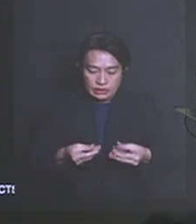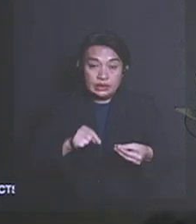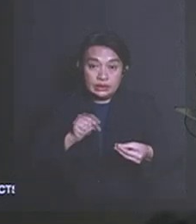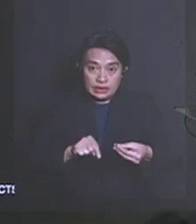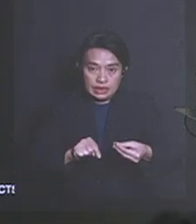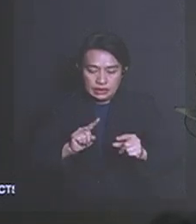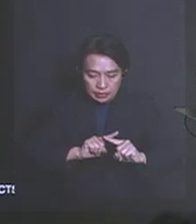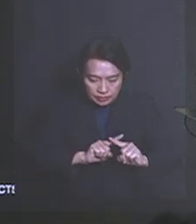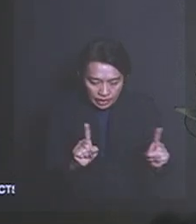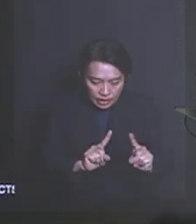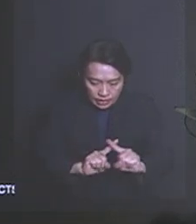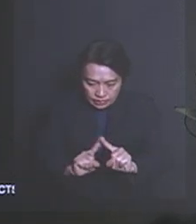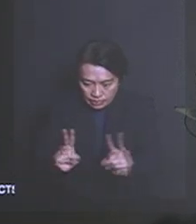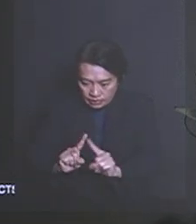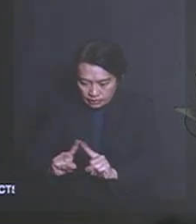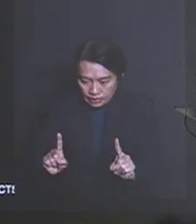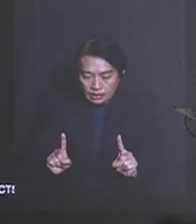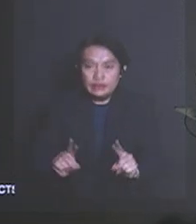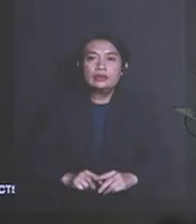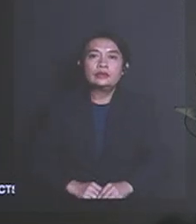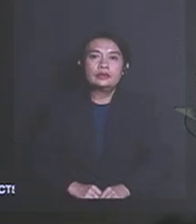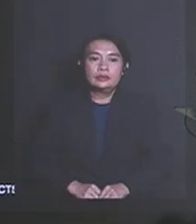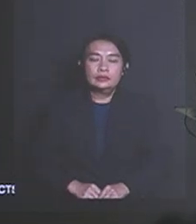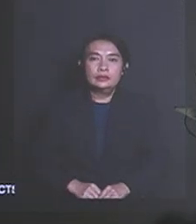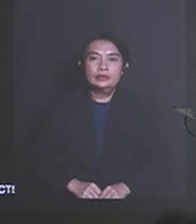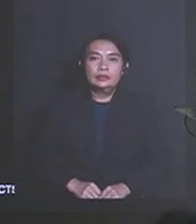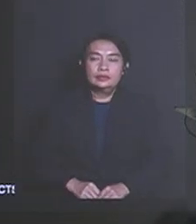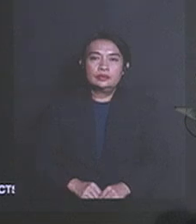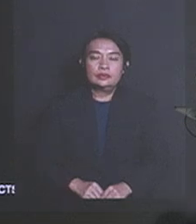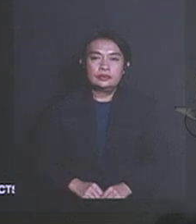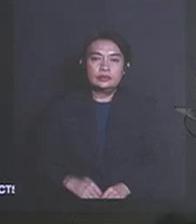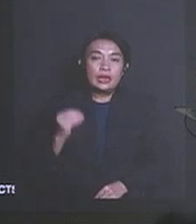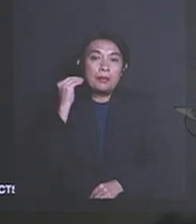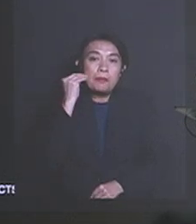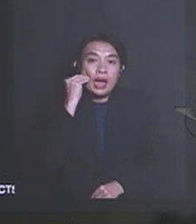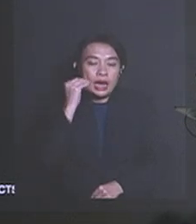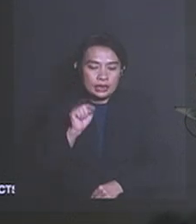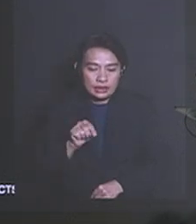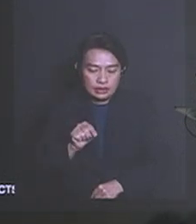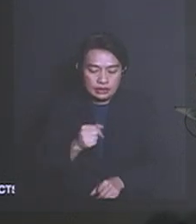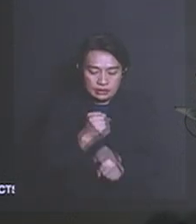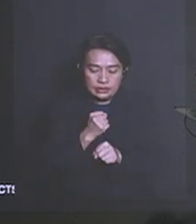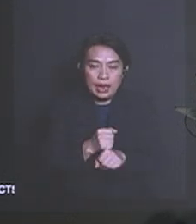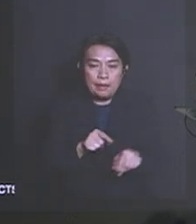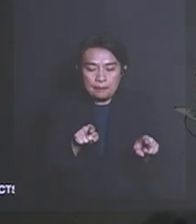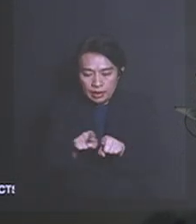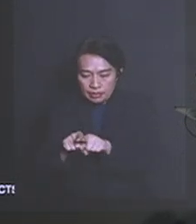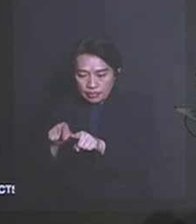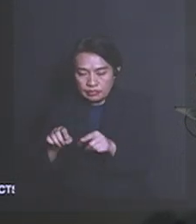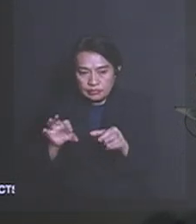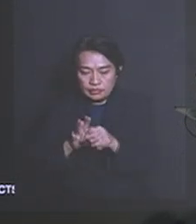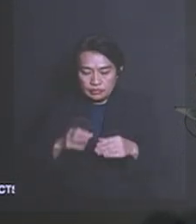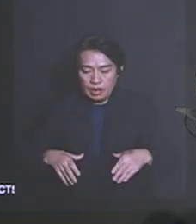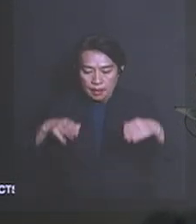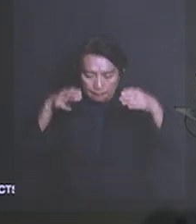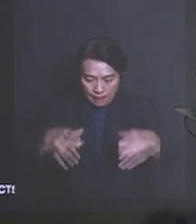one type of house prototype will never fully utilize without this chafe of lands. We have decided that we need to propose a totally